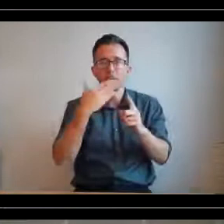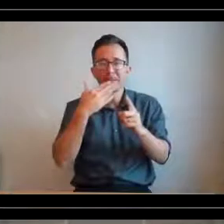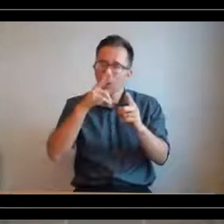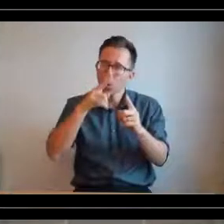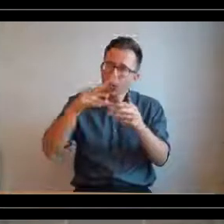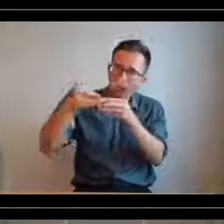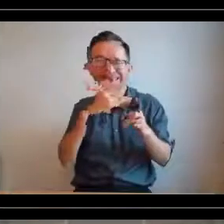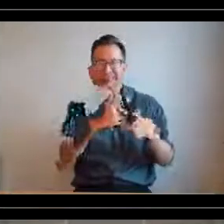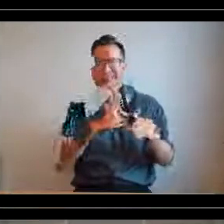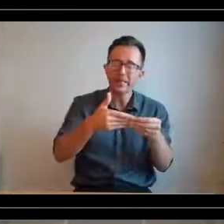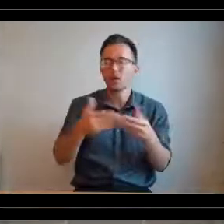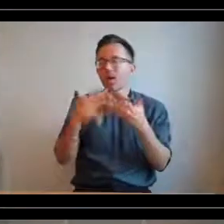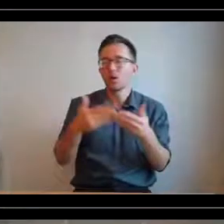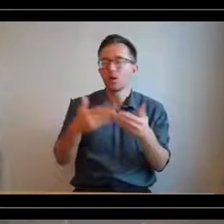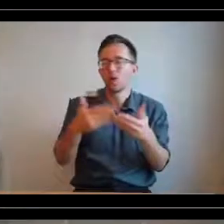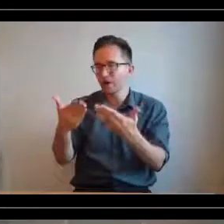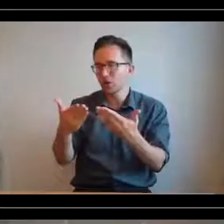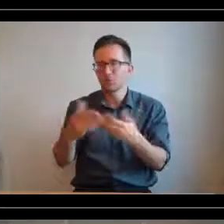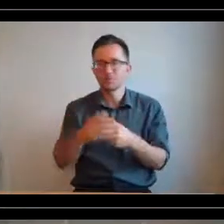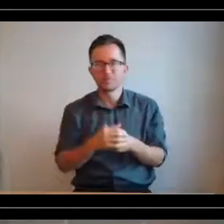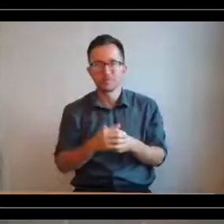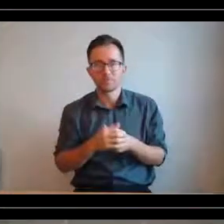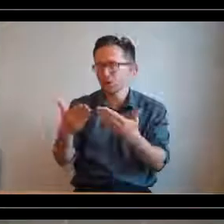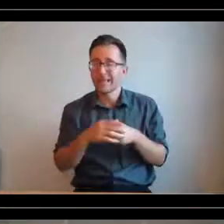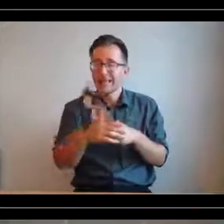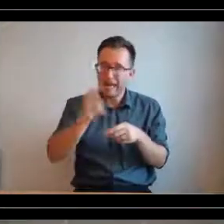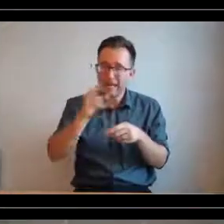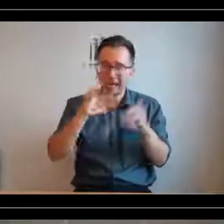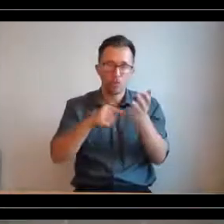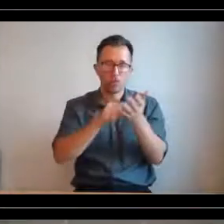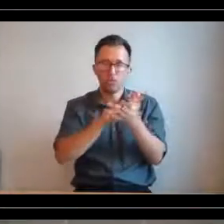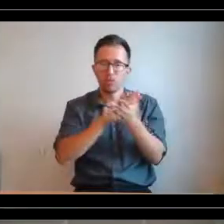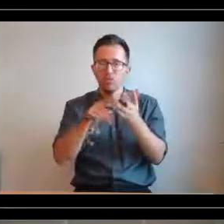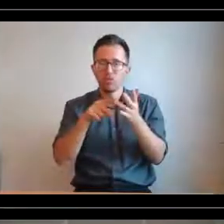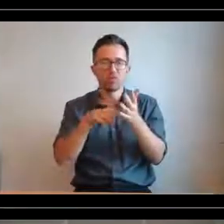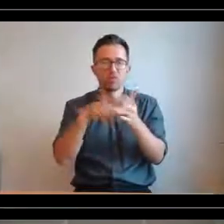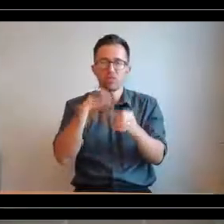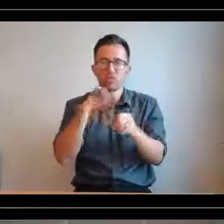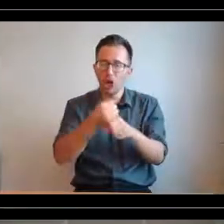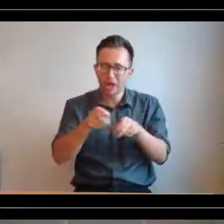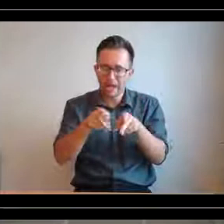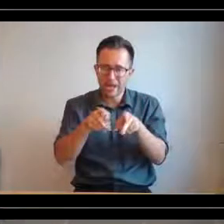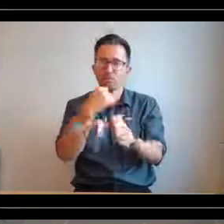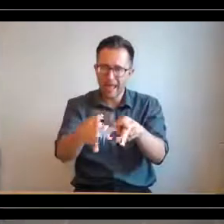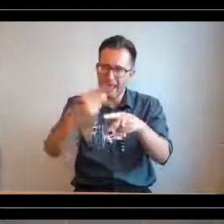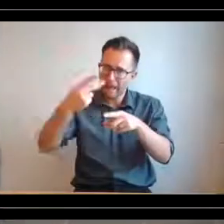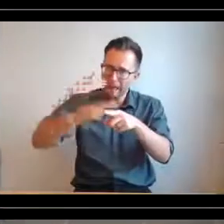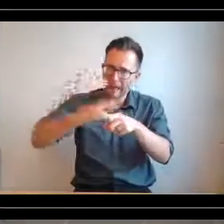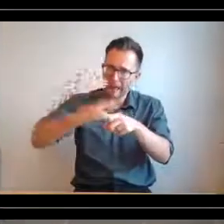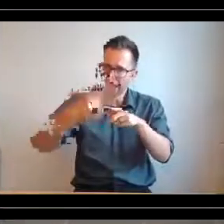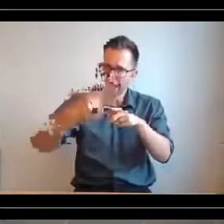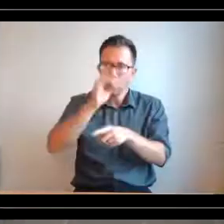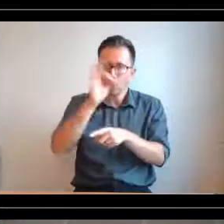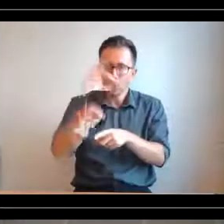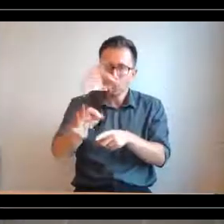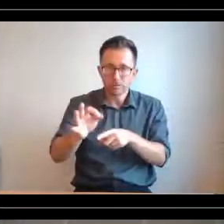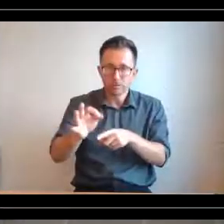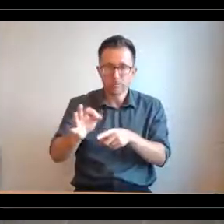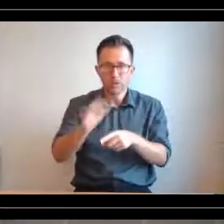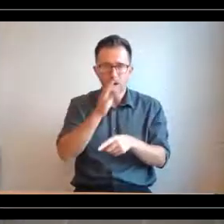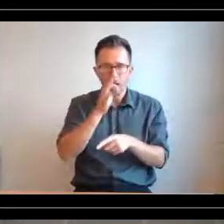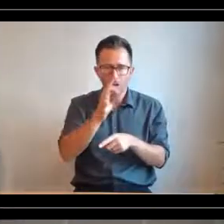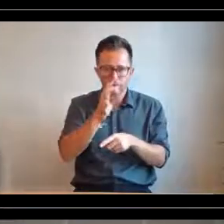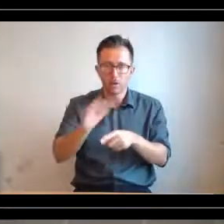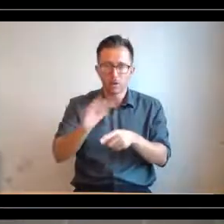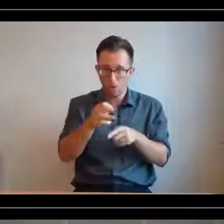Thank you, thank you. And again, Thong Lane has come up again, asking us, will raising the level of the Lower Thames